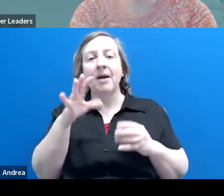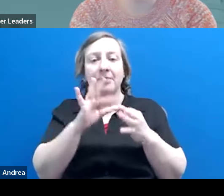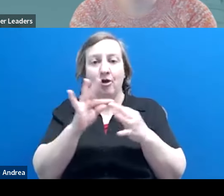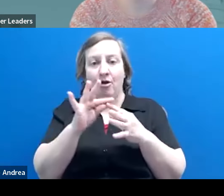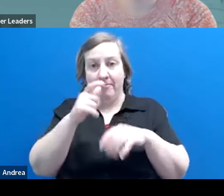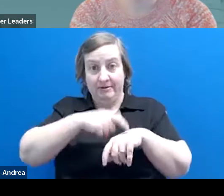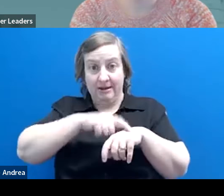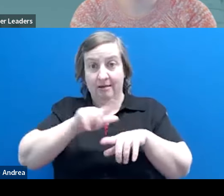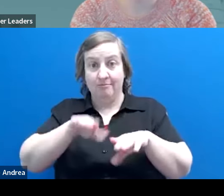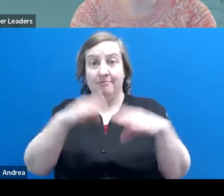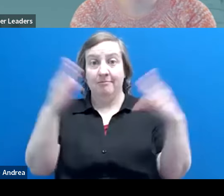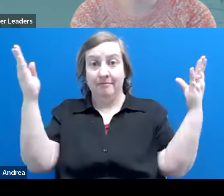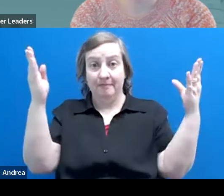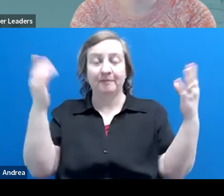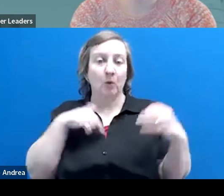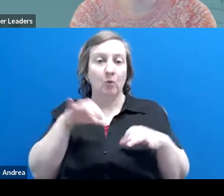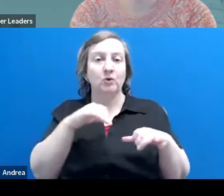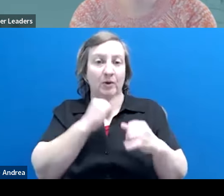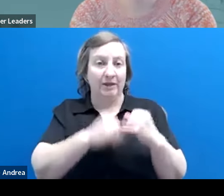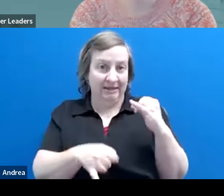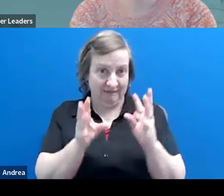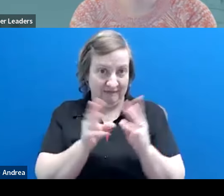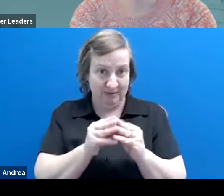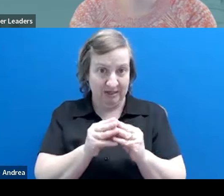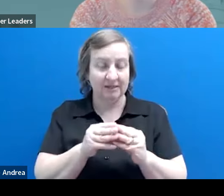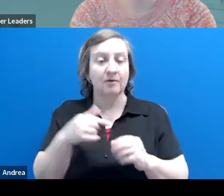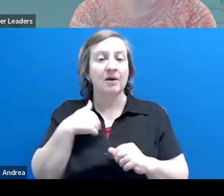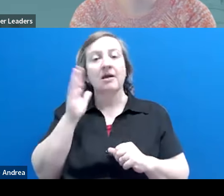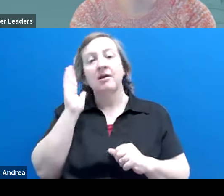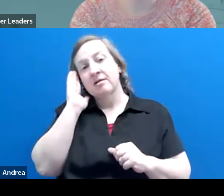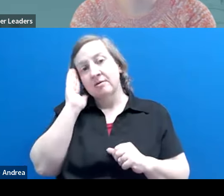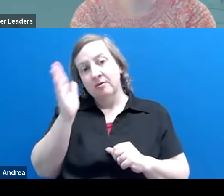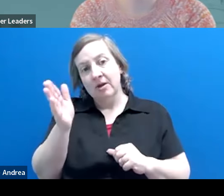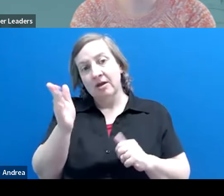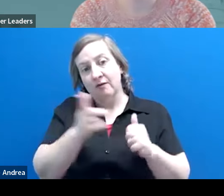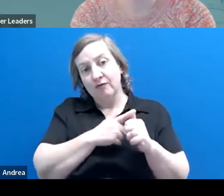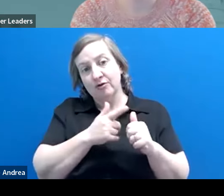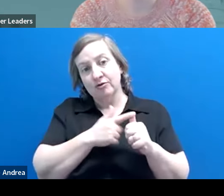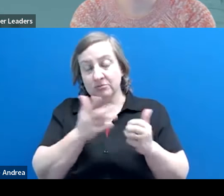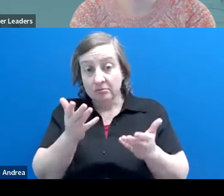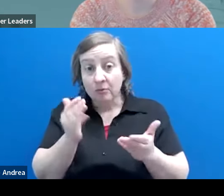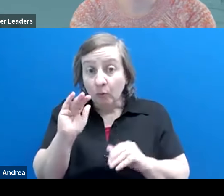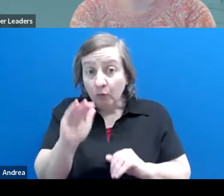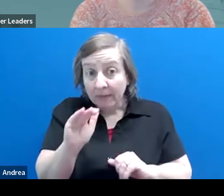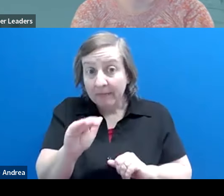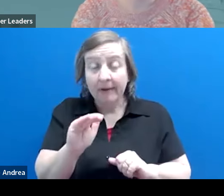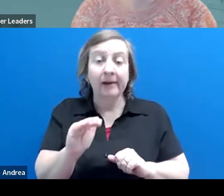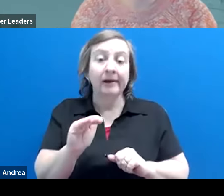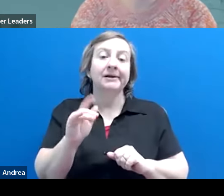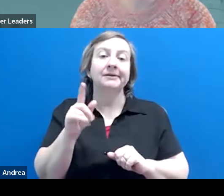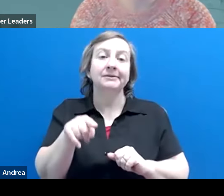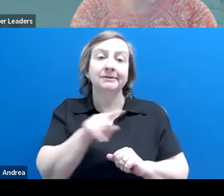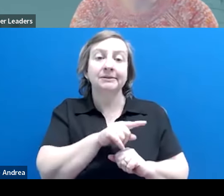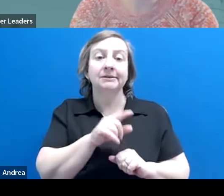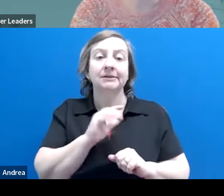period, which we do at the end of these meetings. So I'm going to, first of all, just remind